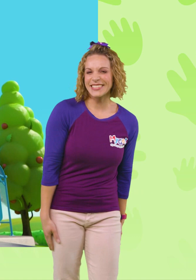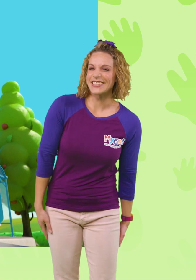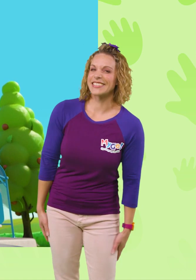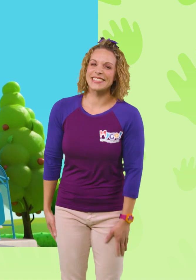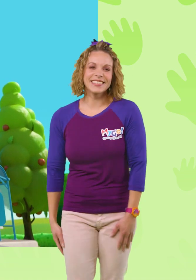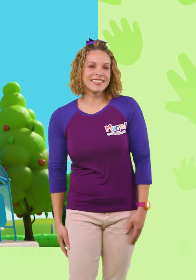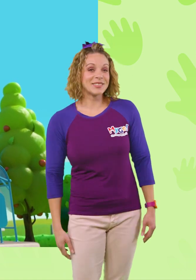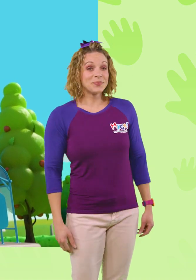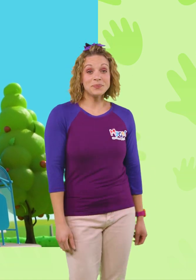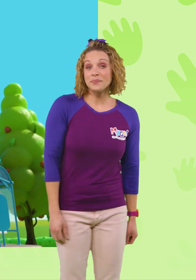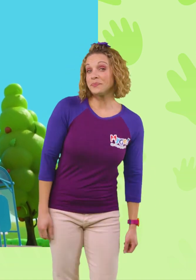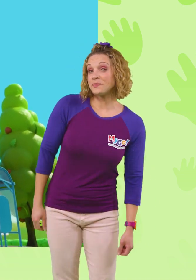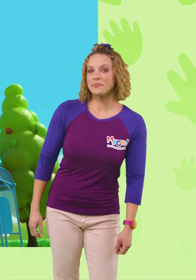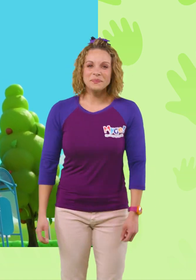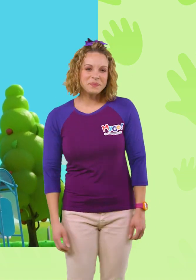buses.